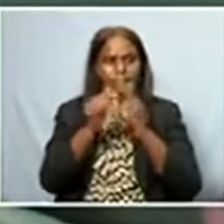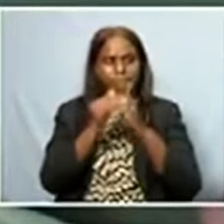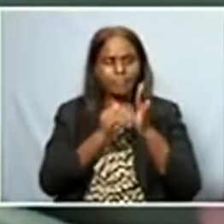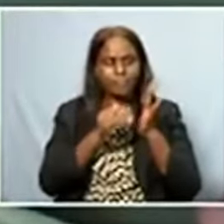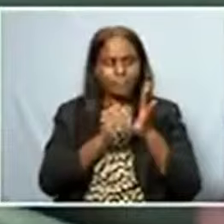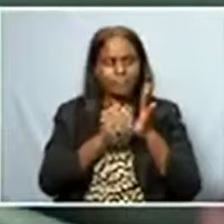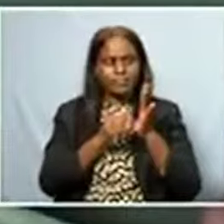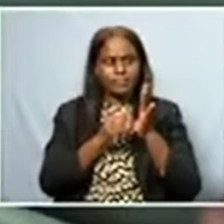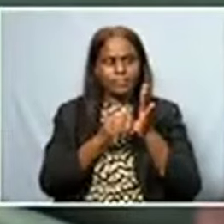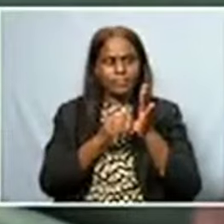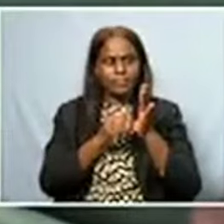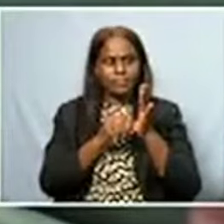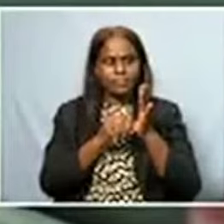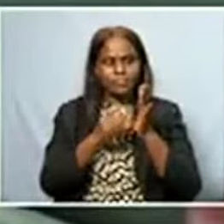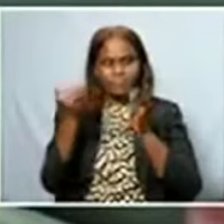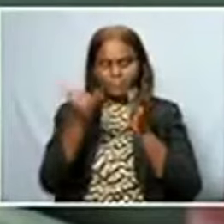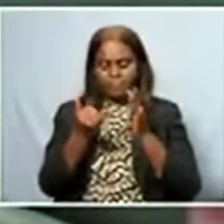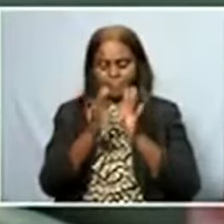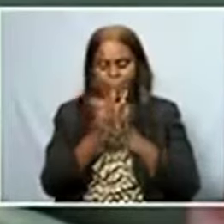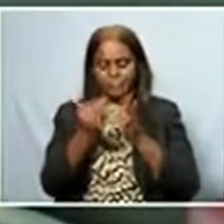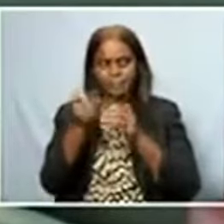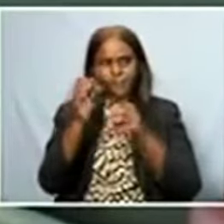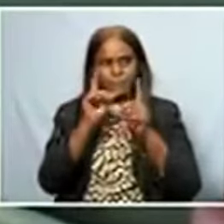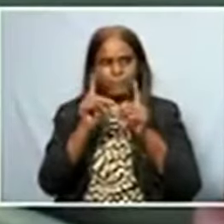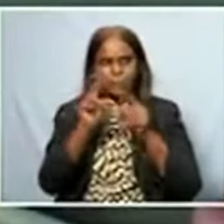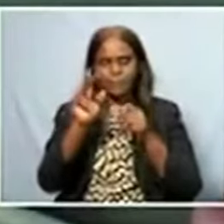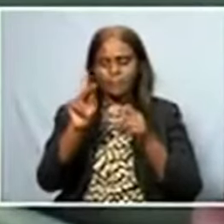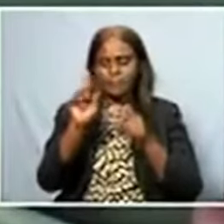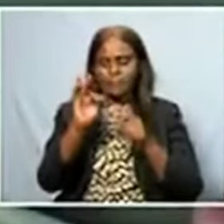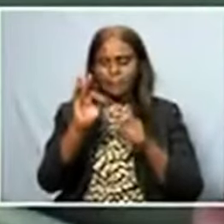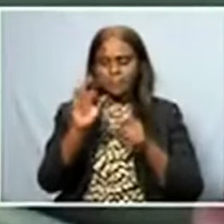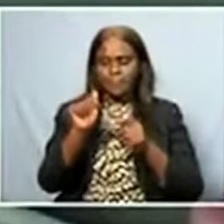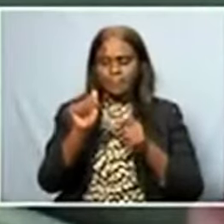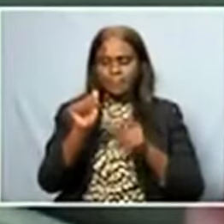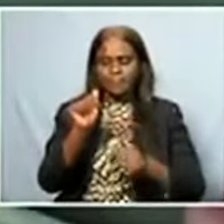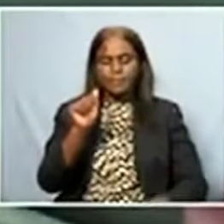outlined in the Yellow Book. Any debate? Mr. Kafwaya.